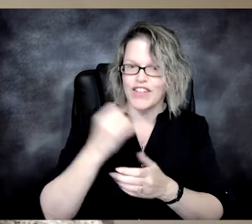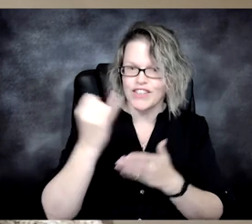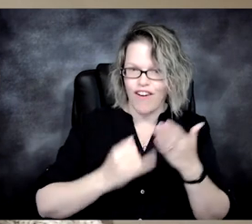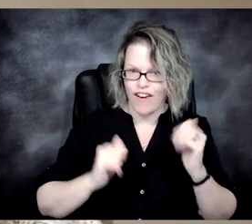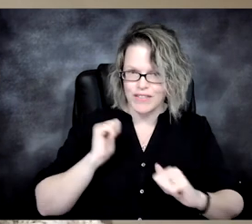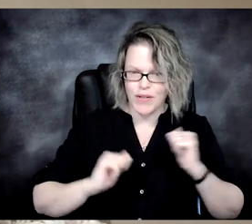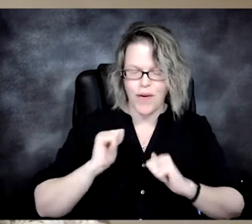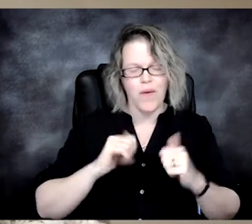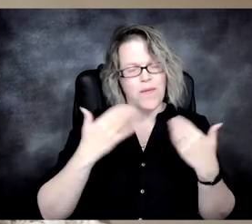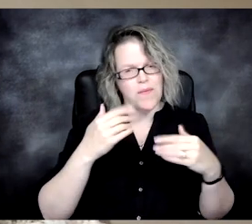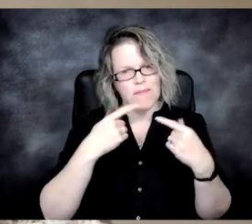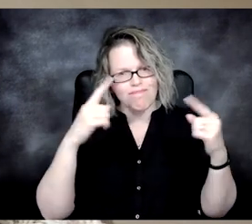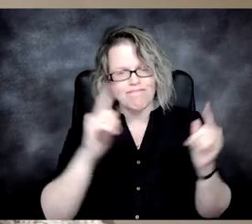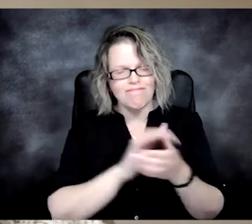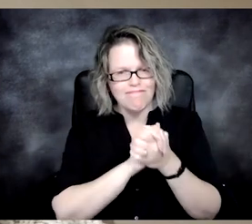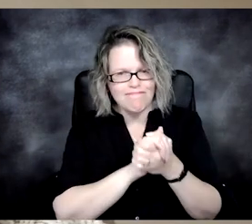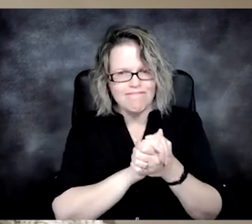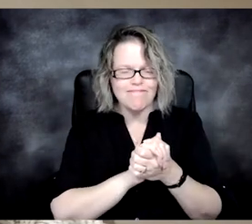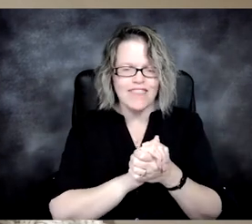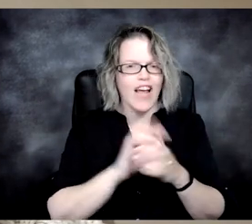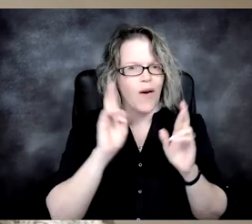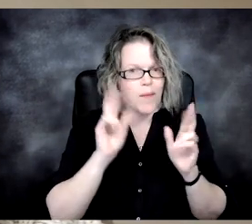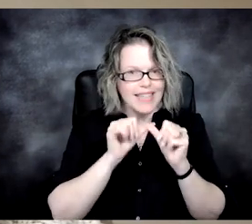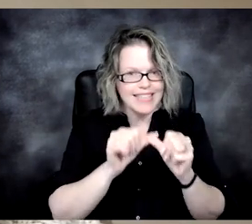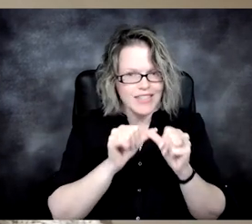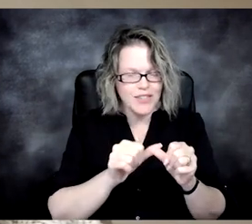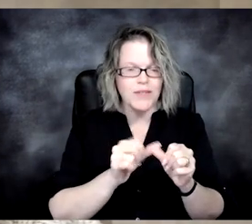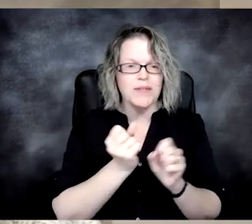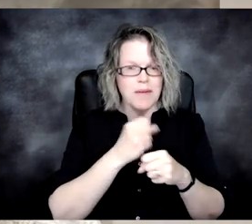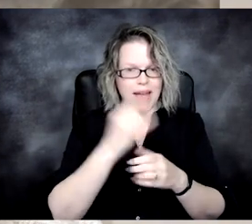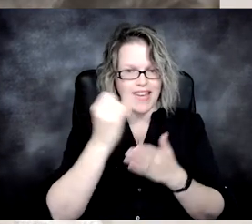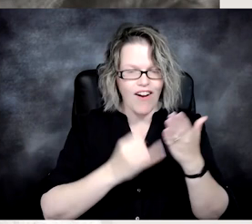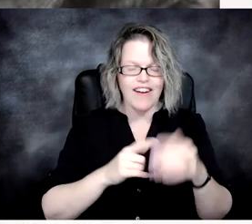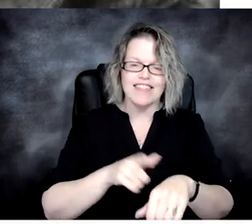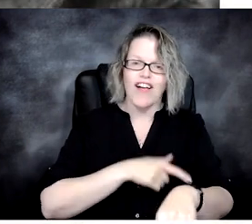achievement to be proud of, and I hope it will encourage you to continue making art as long as you are able.